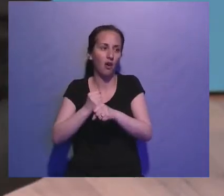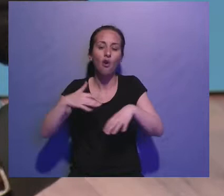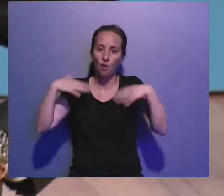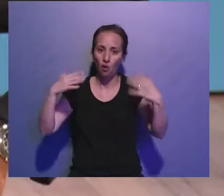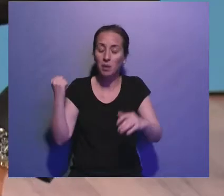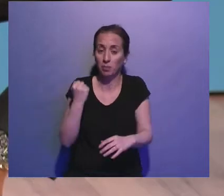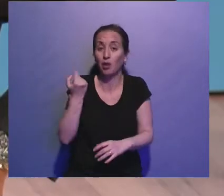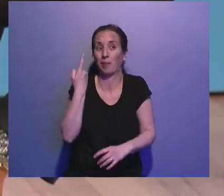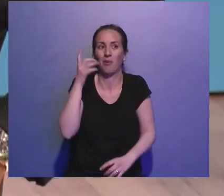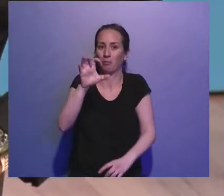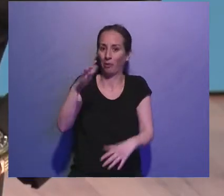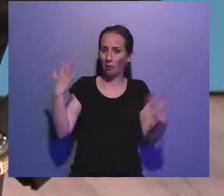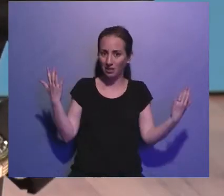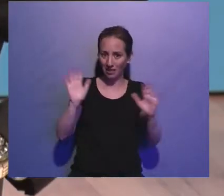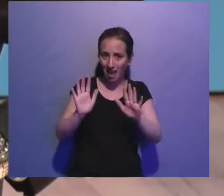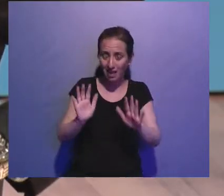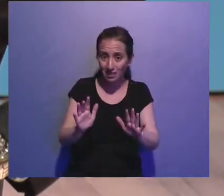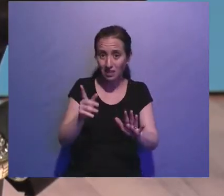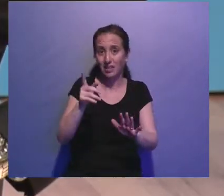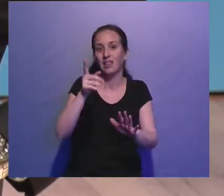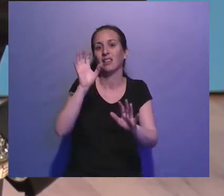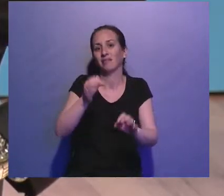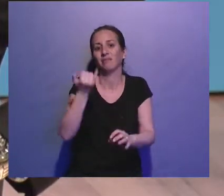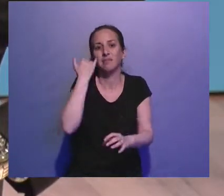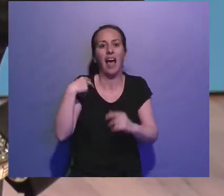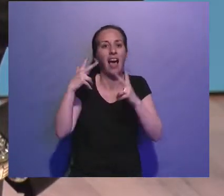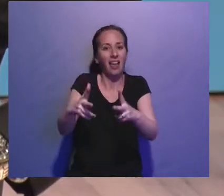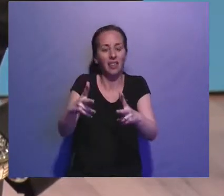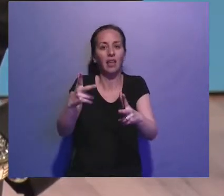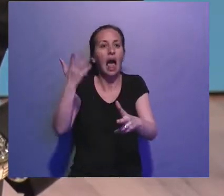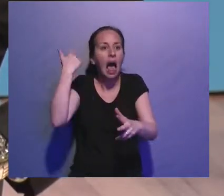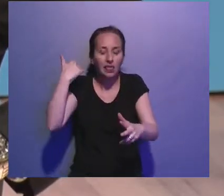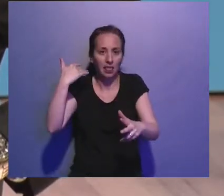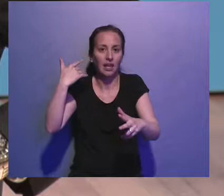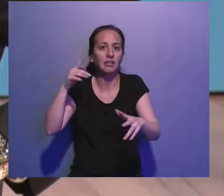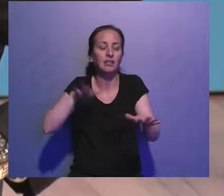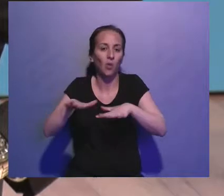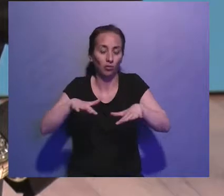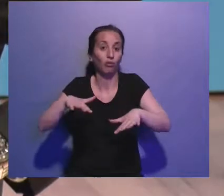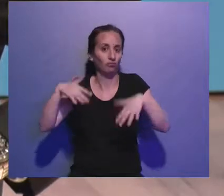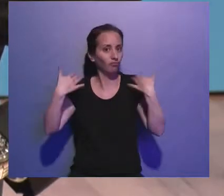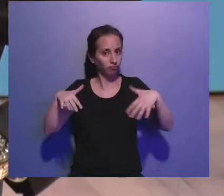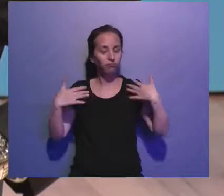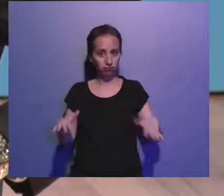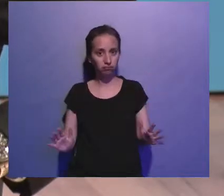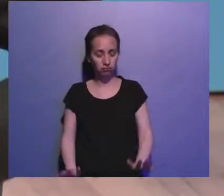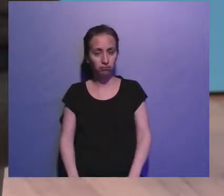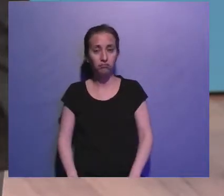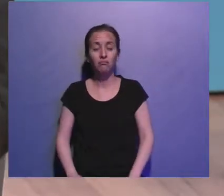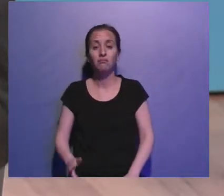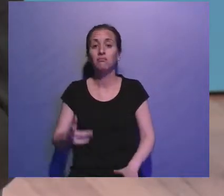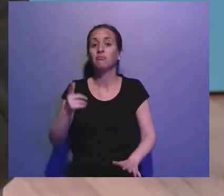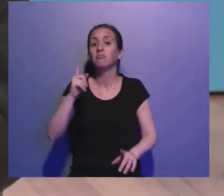course, but we have done a significant amount of work. We started in quite a